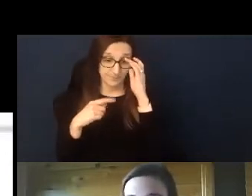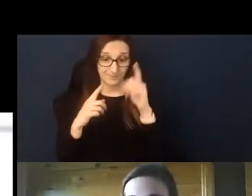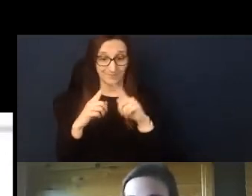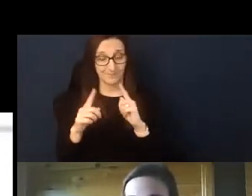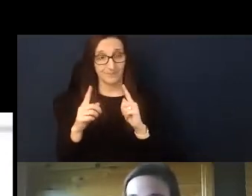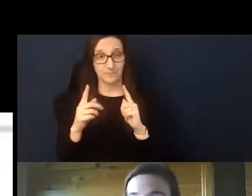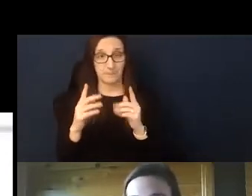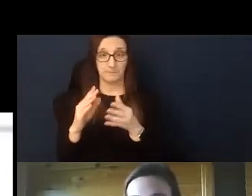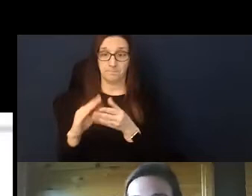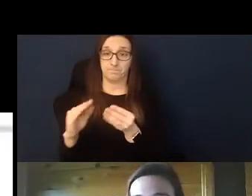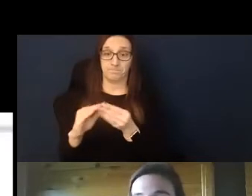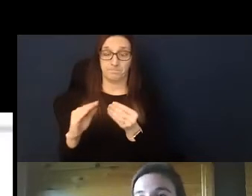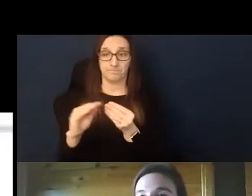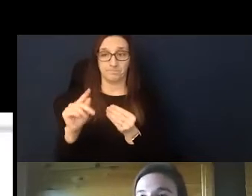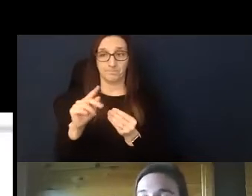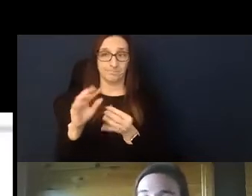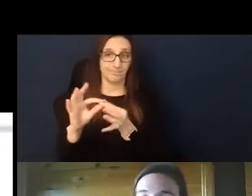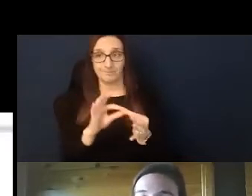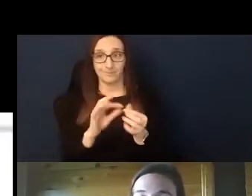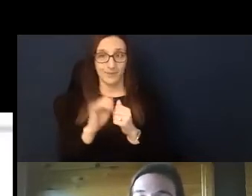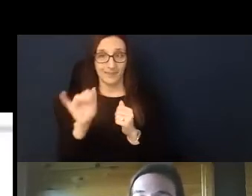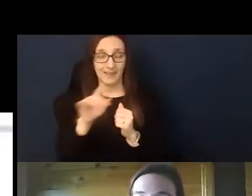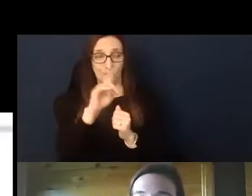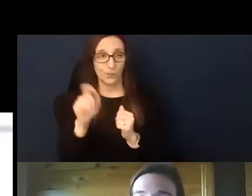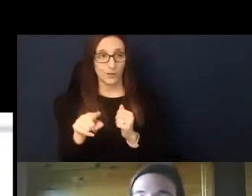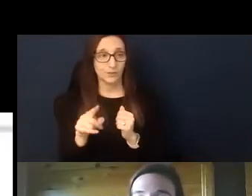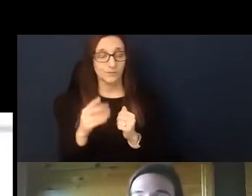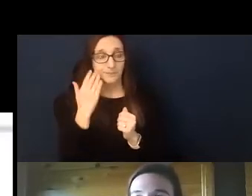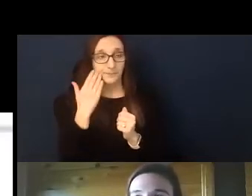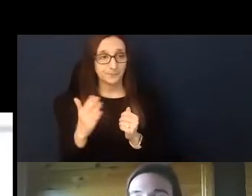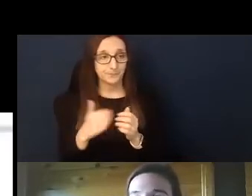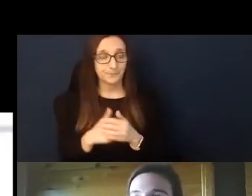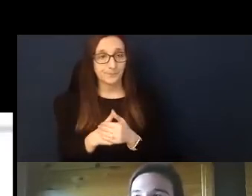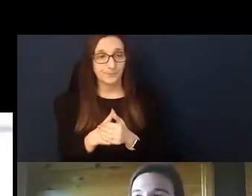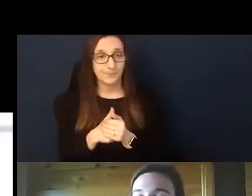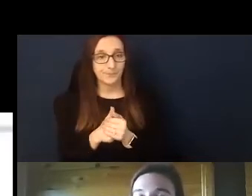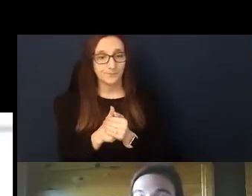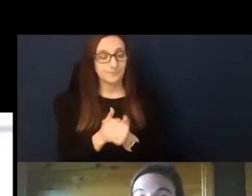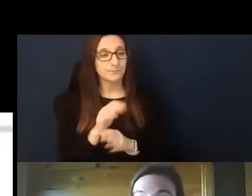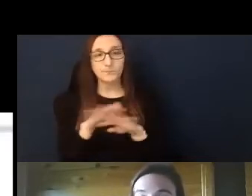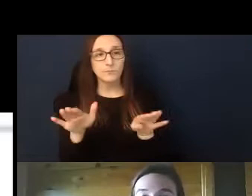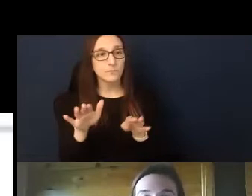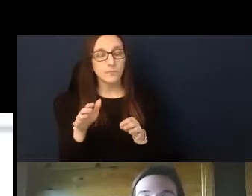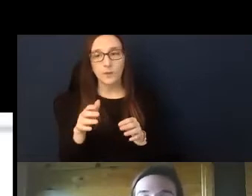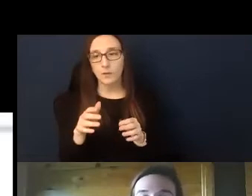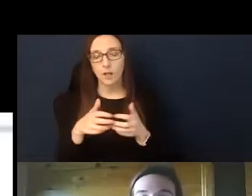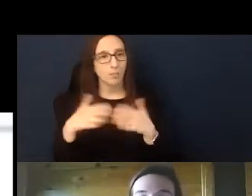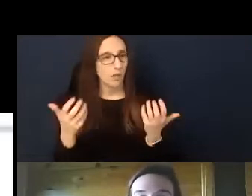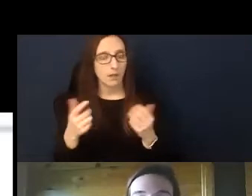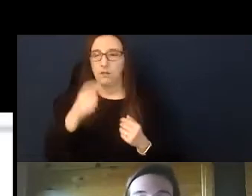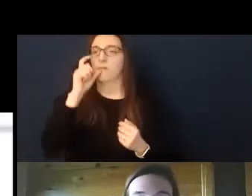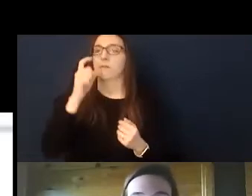you're particularly thinking about with that question, but definitely don't do a lot. Like maybe like